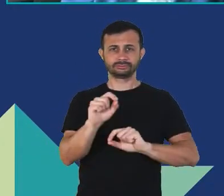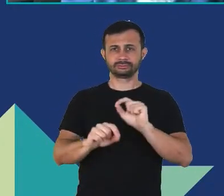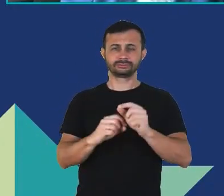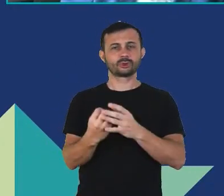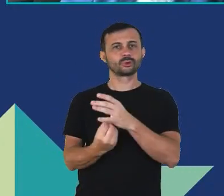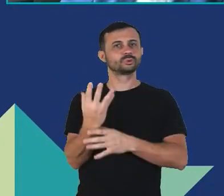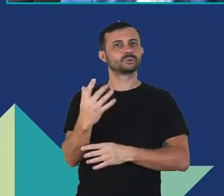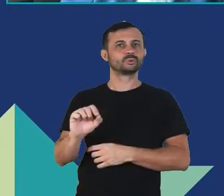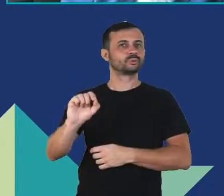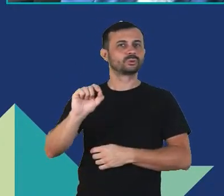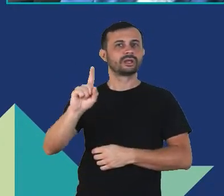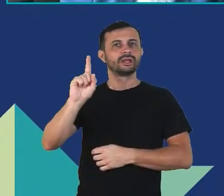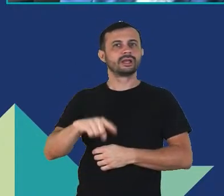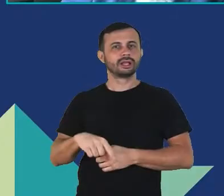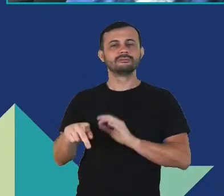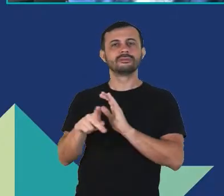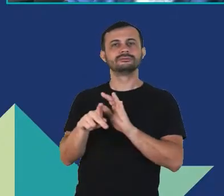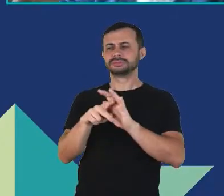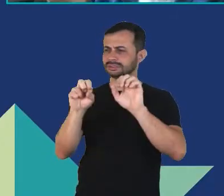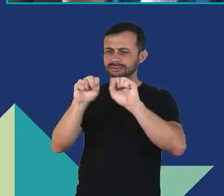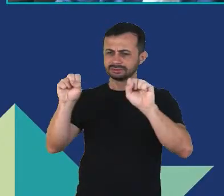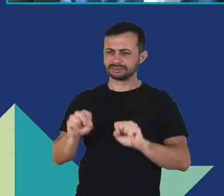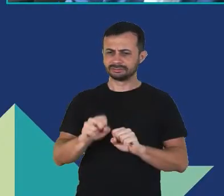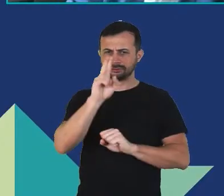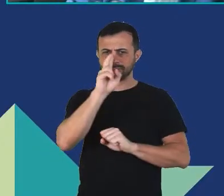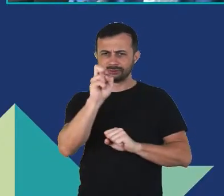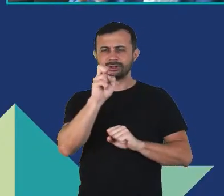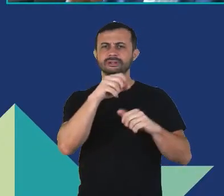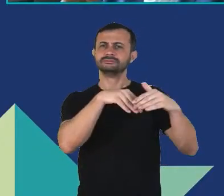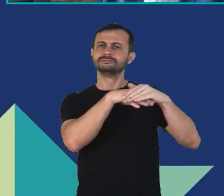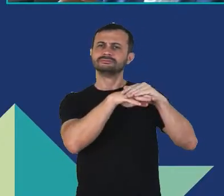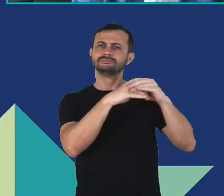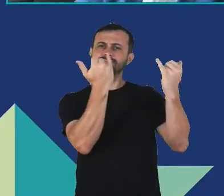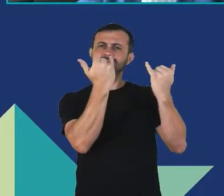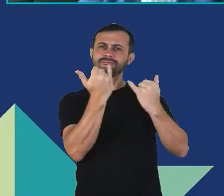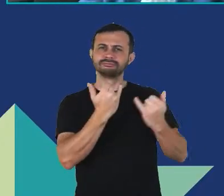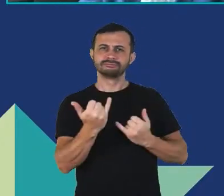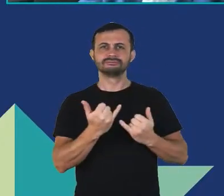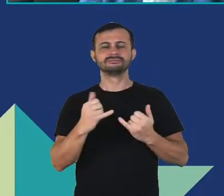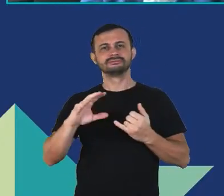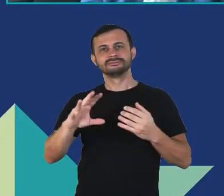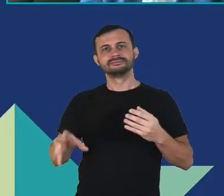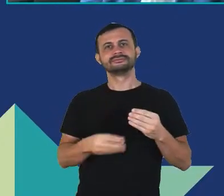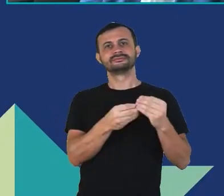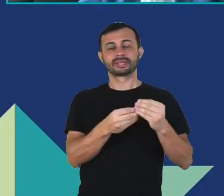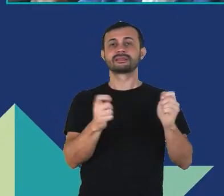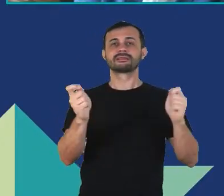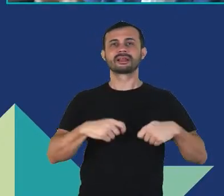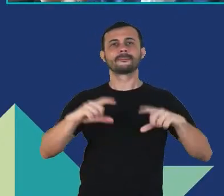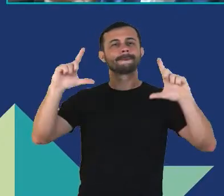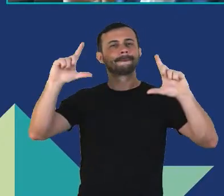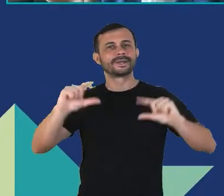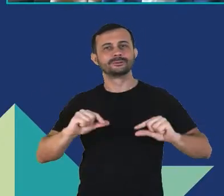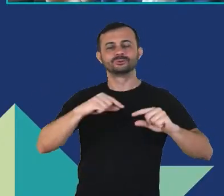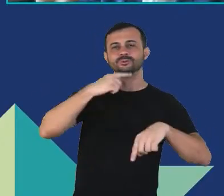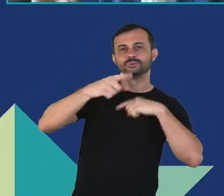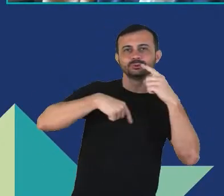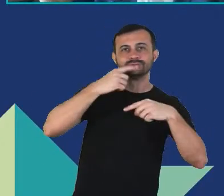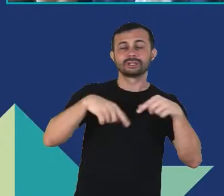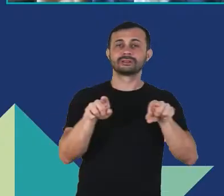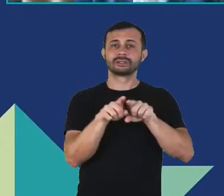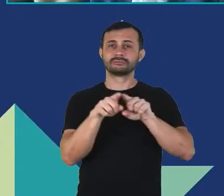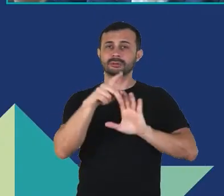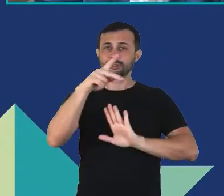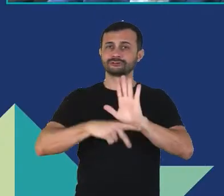database to reduce uncertainty. Build a more robust design. If the minimum required is